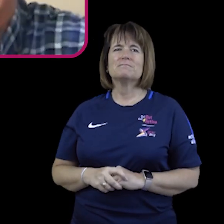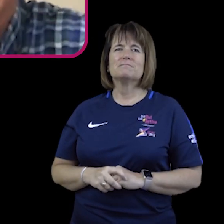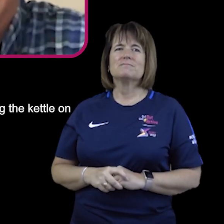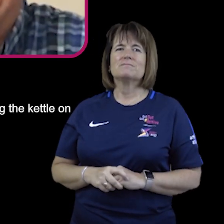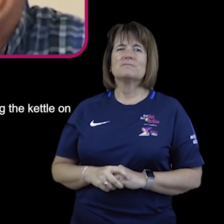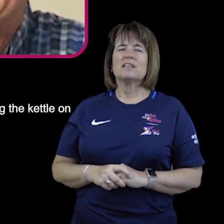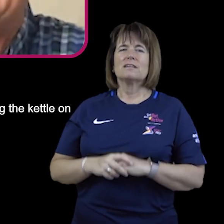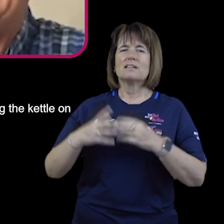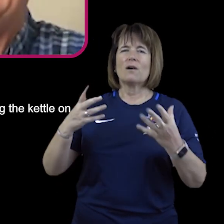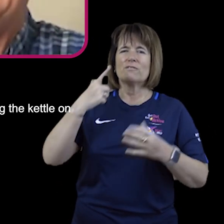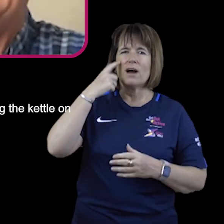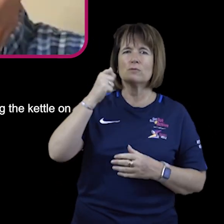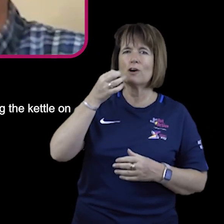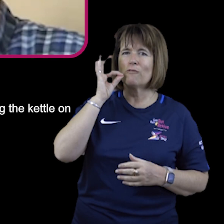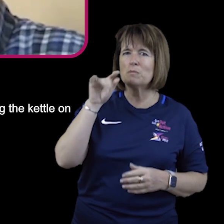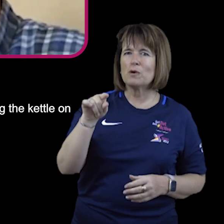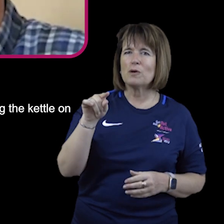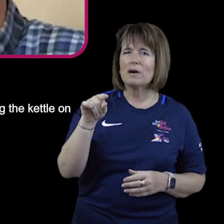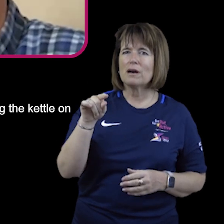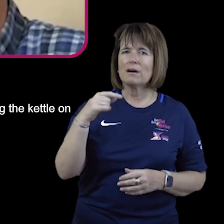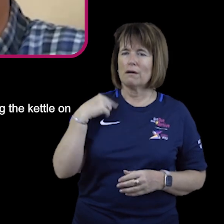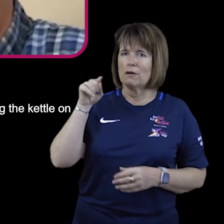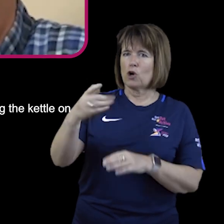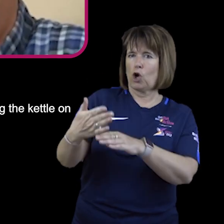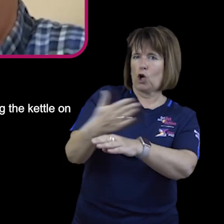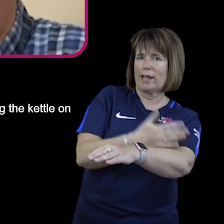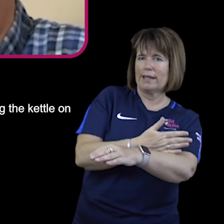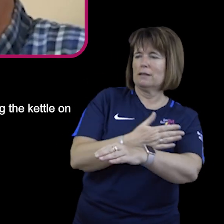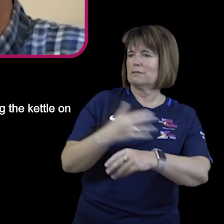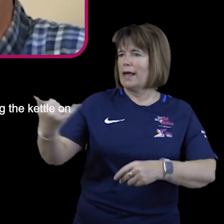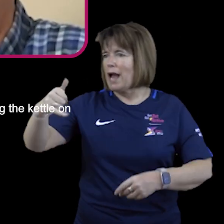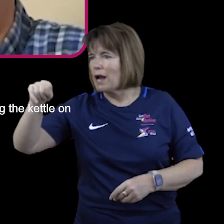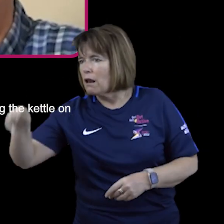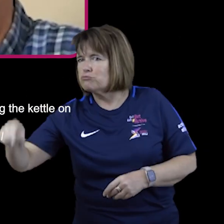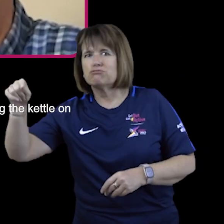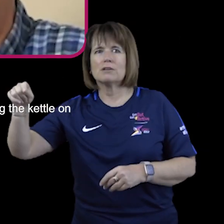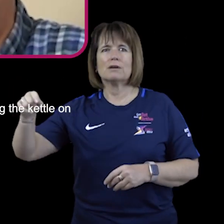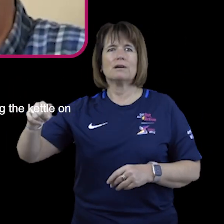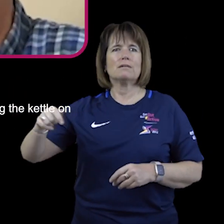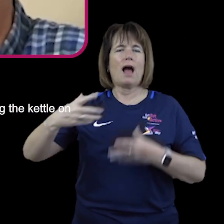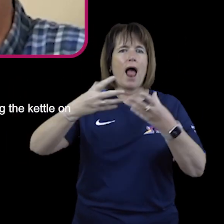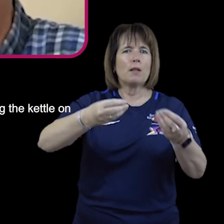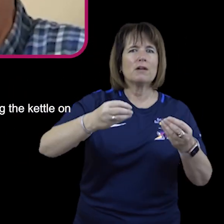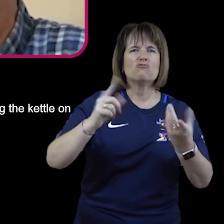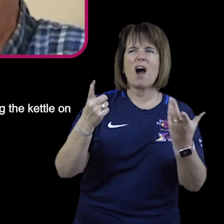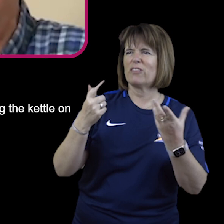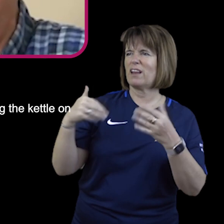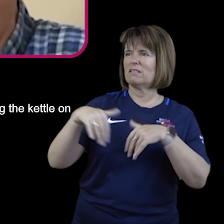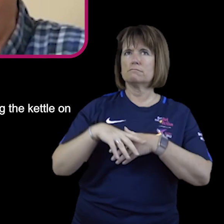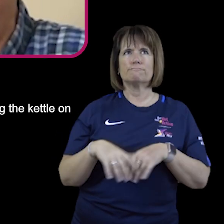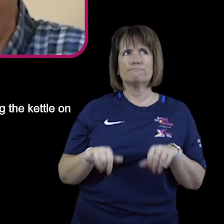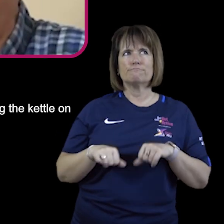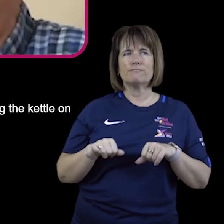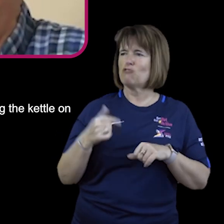Yes. Yeah. And now I find that the coffee morning, I'm actually going in early and putting the urn on, getting the kettle